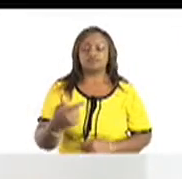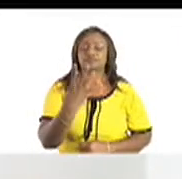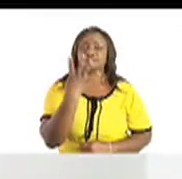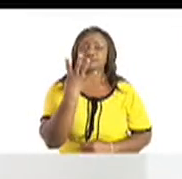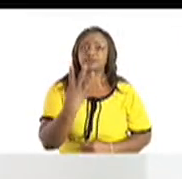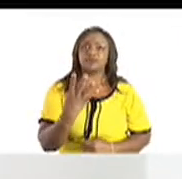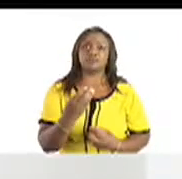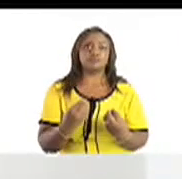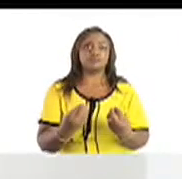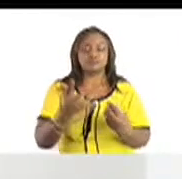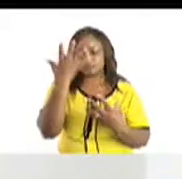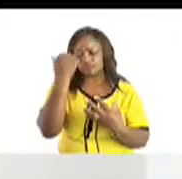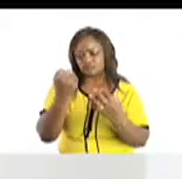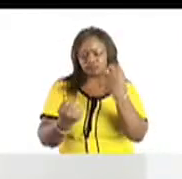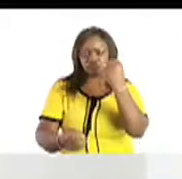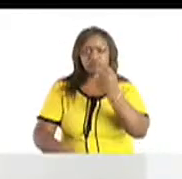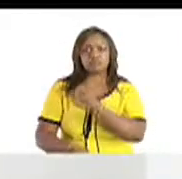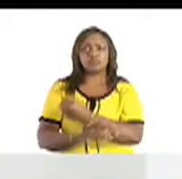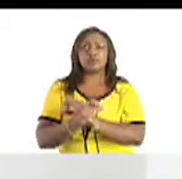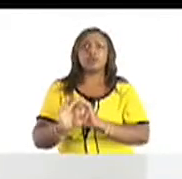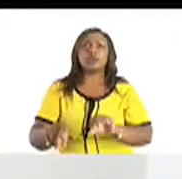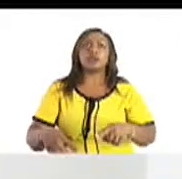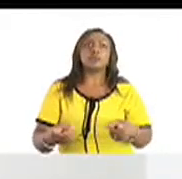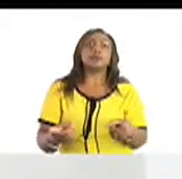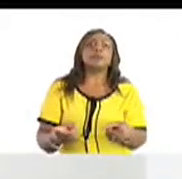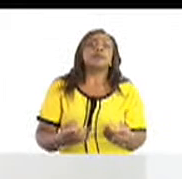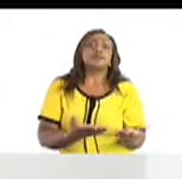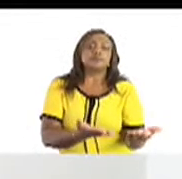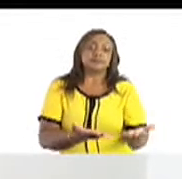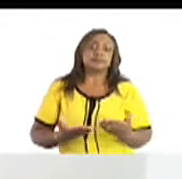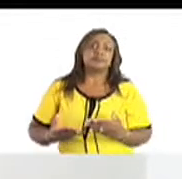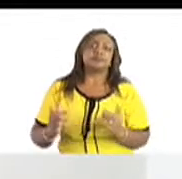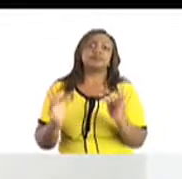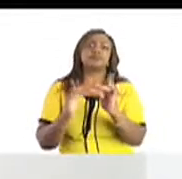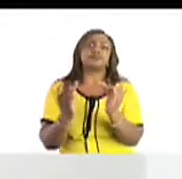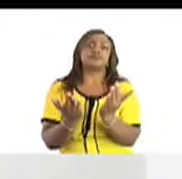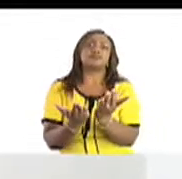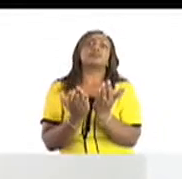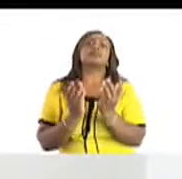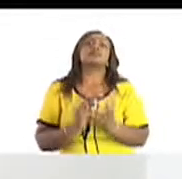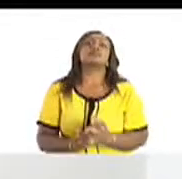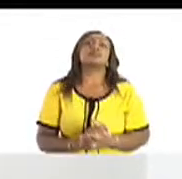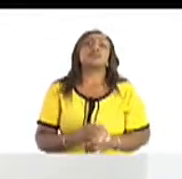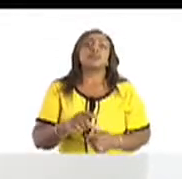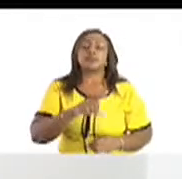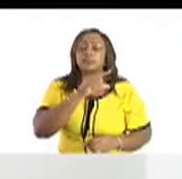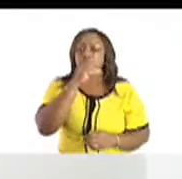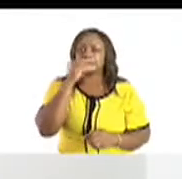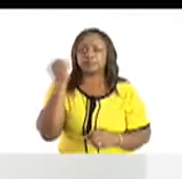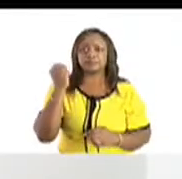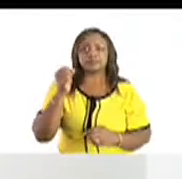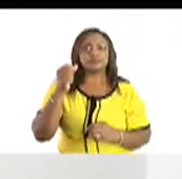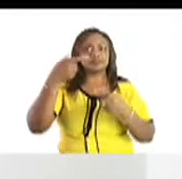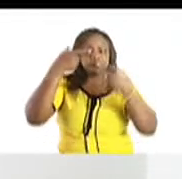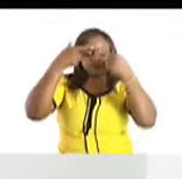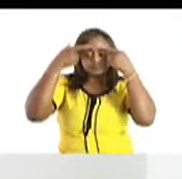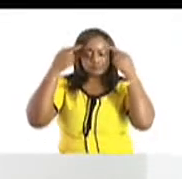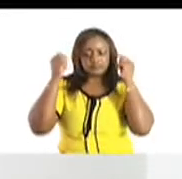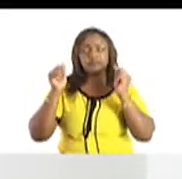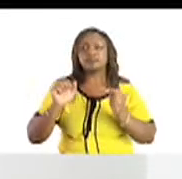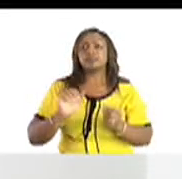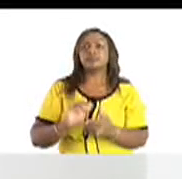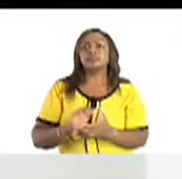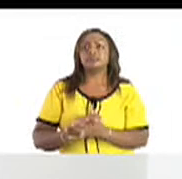fellow learners. Good morning. Welcome to my Zone Online School. My name is Ms. Fotolela, together